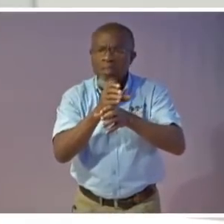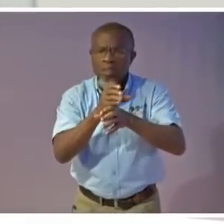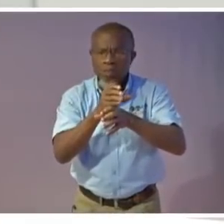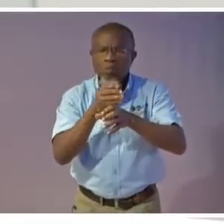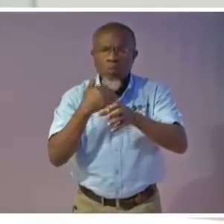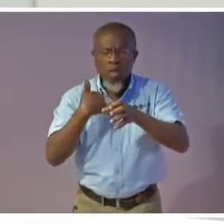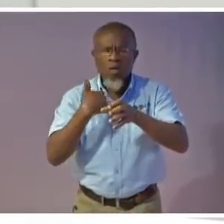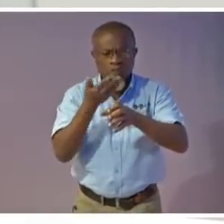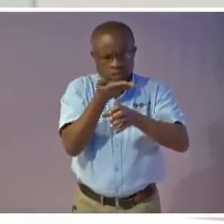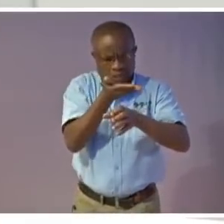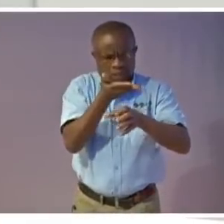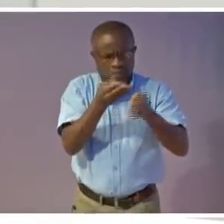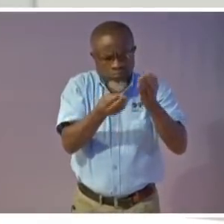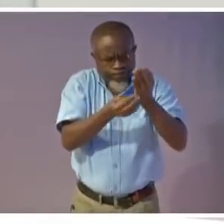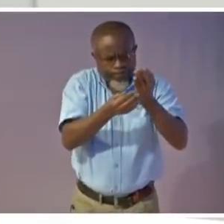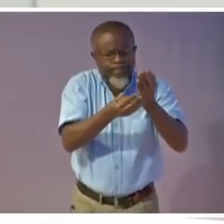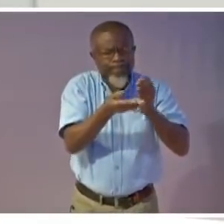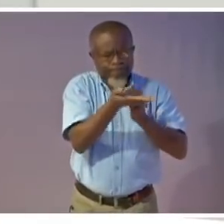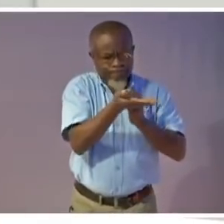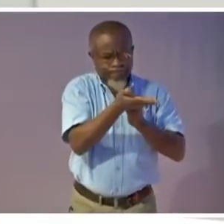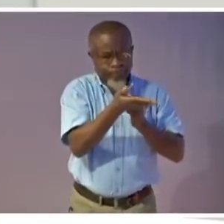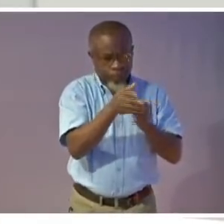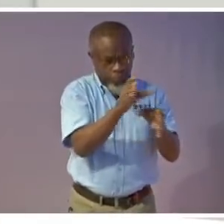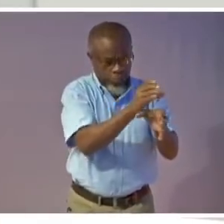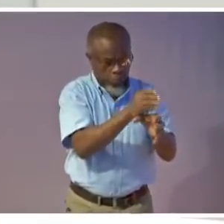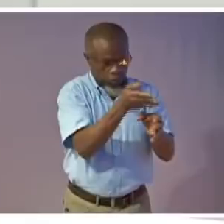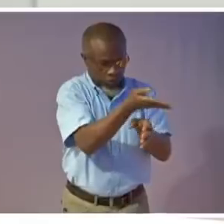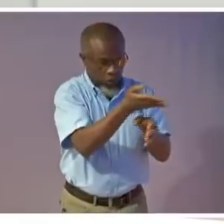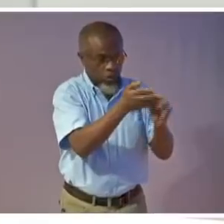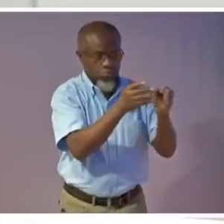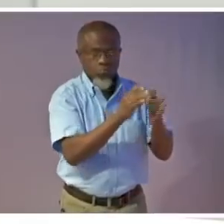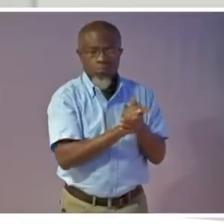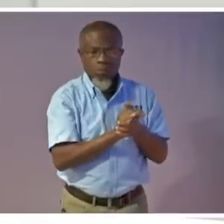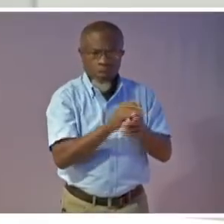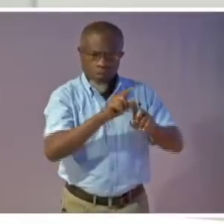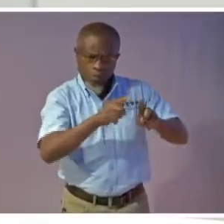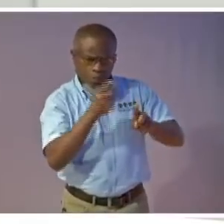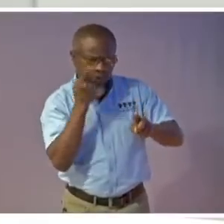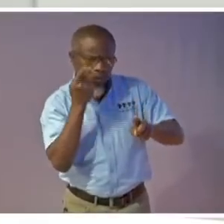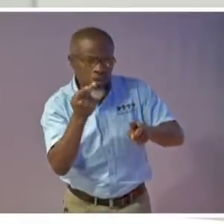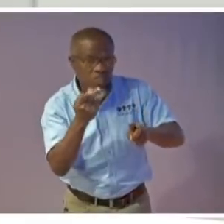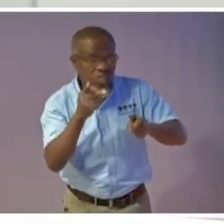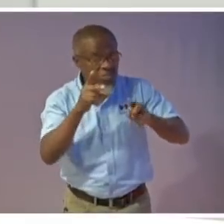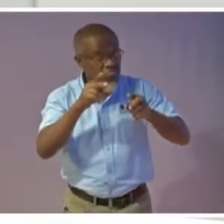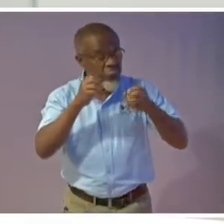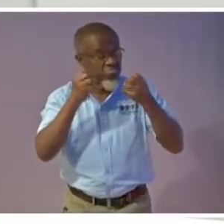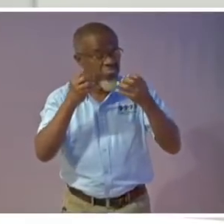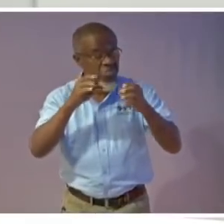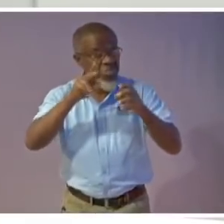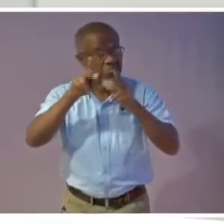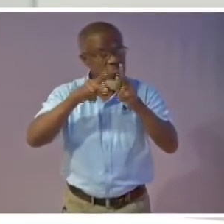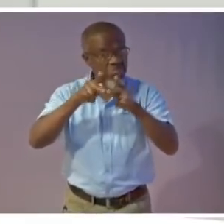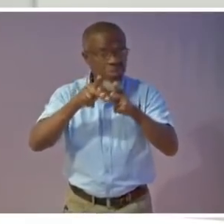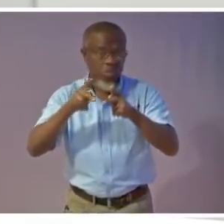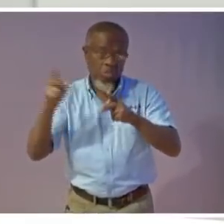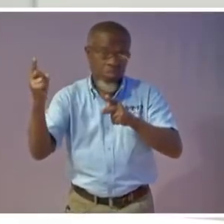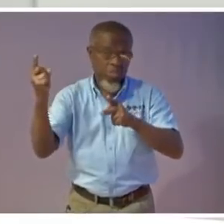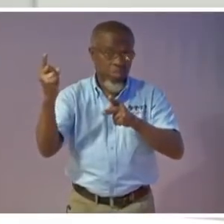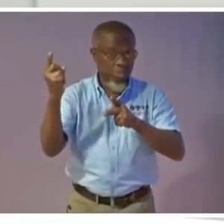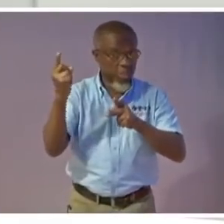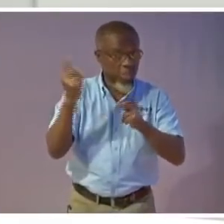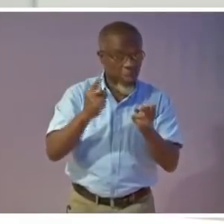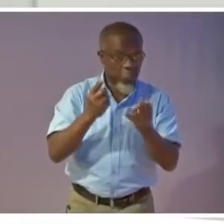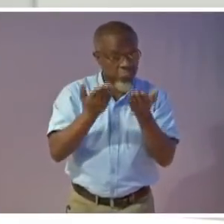additional facilities at the RHAs. Again, we have noticed that many of the persons who are succumbing